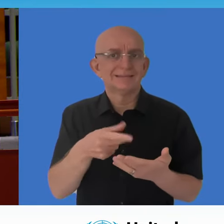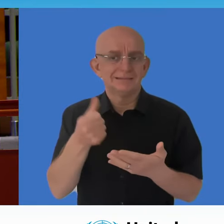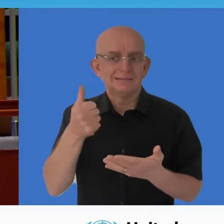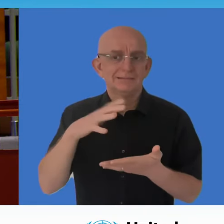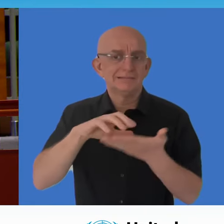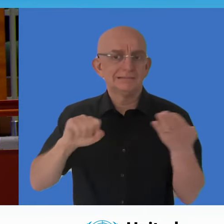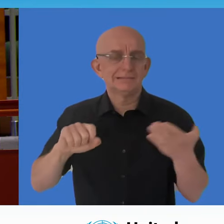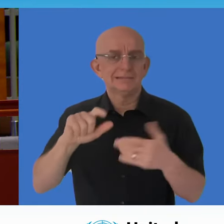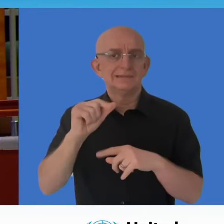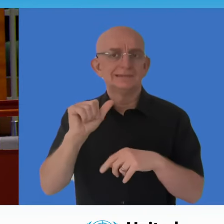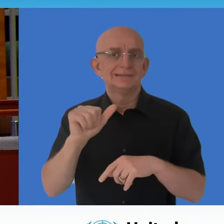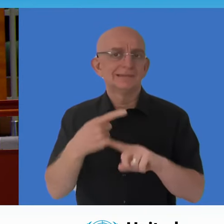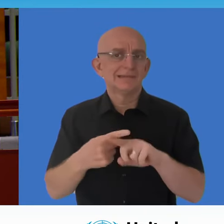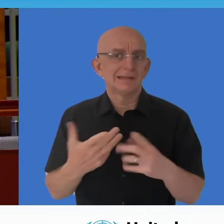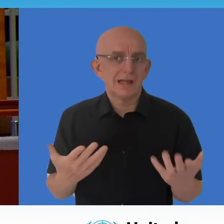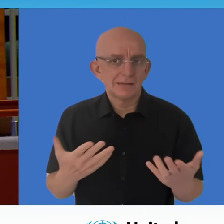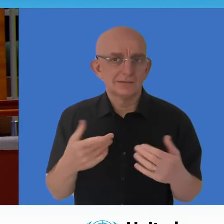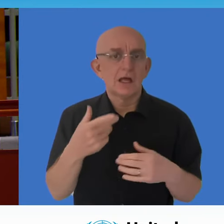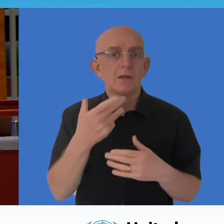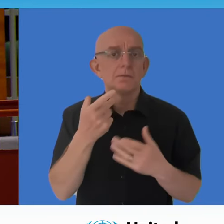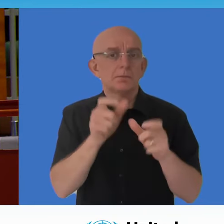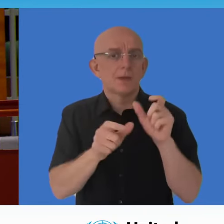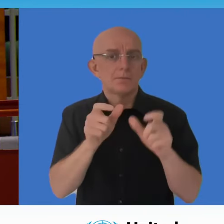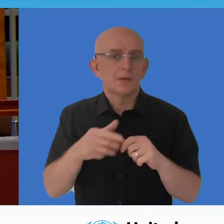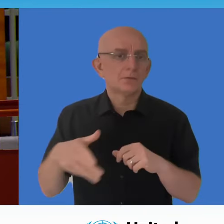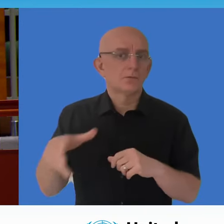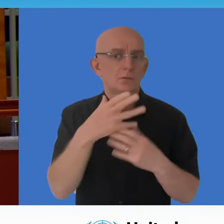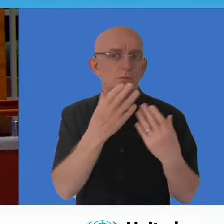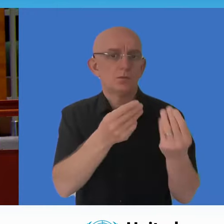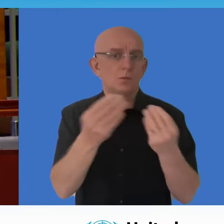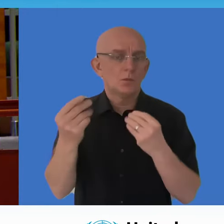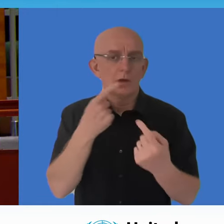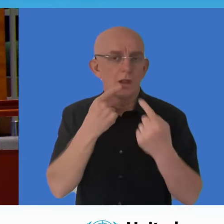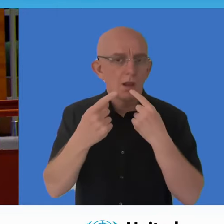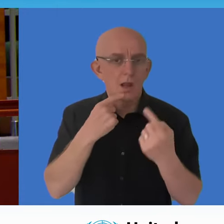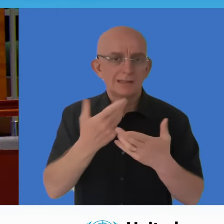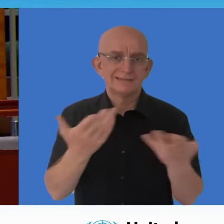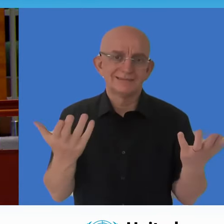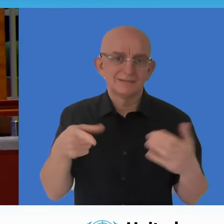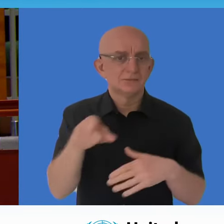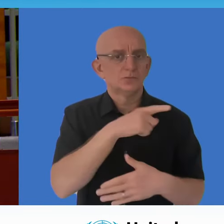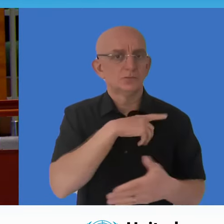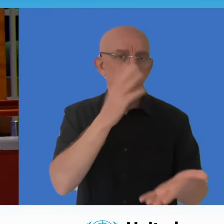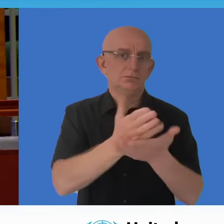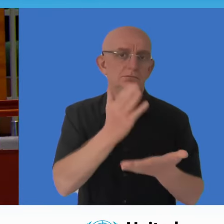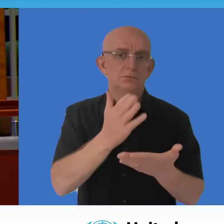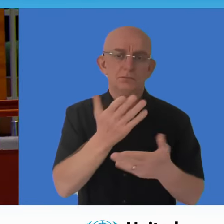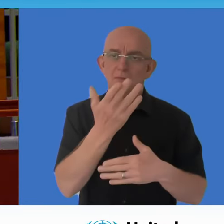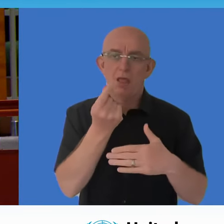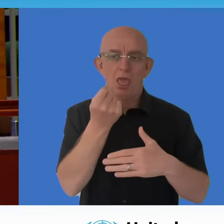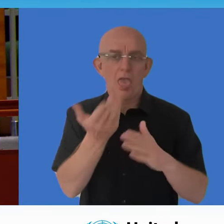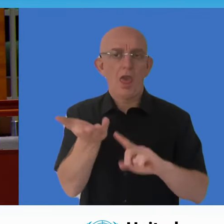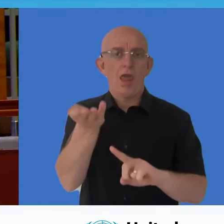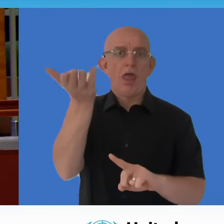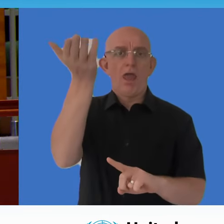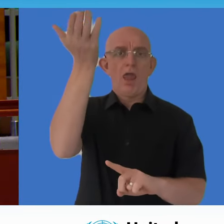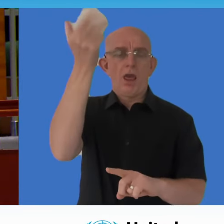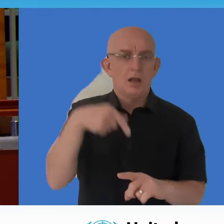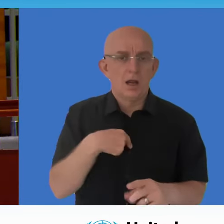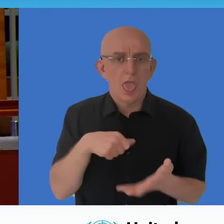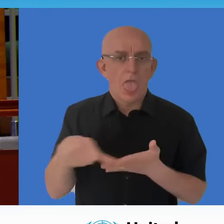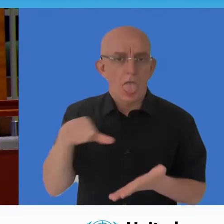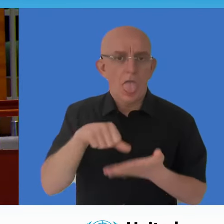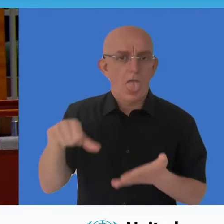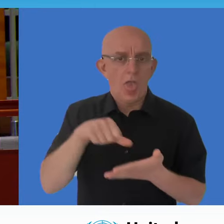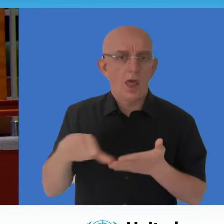this removal has not been passed on to the end users, which are the customers. So I urge all state members here to ensure